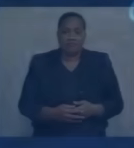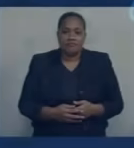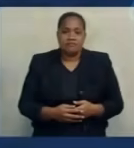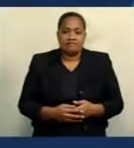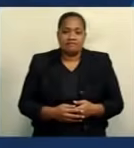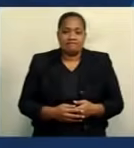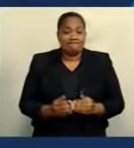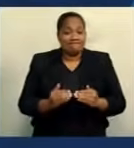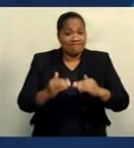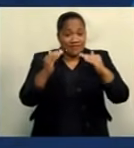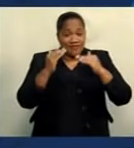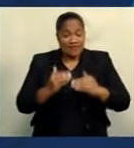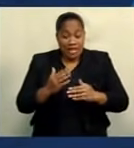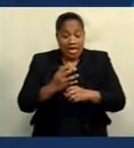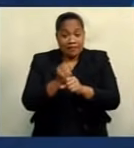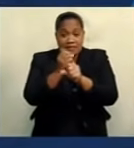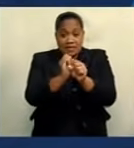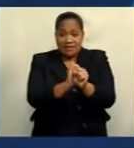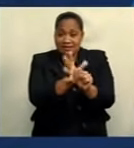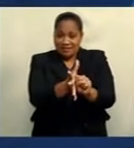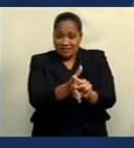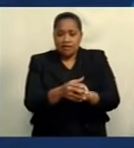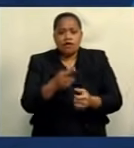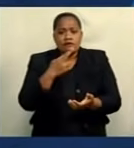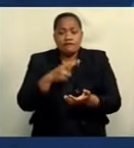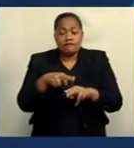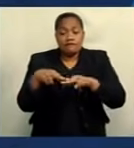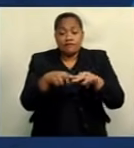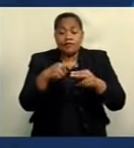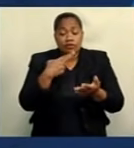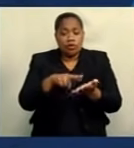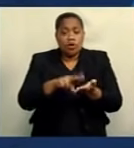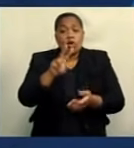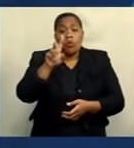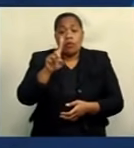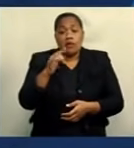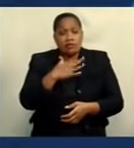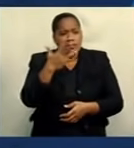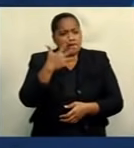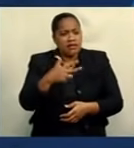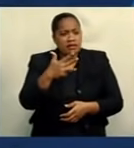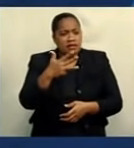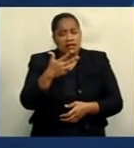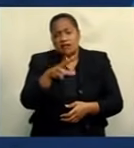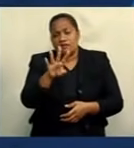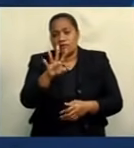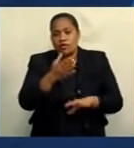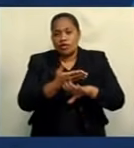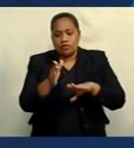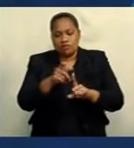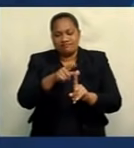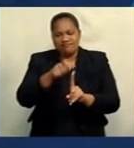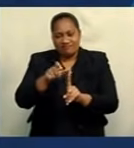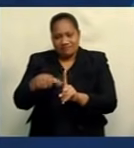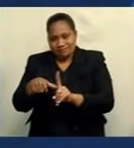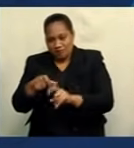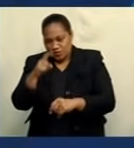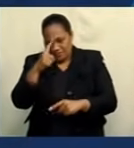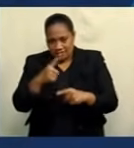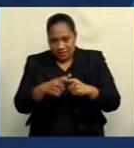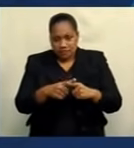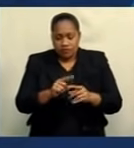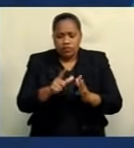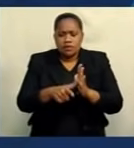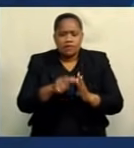And to our COVID-19 update for tonight, Fiji recorded 184 new COVID-19 infections for the period ending 8